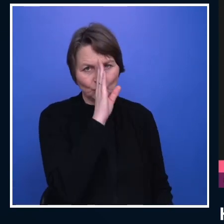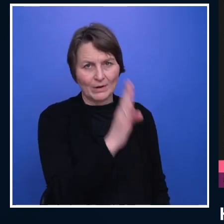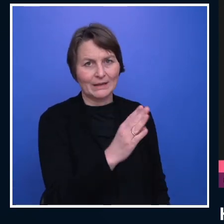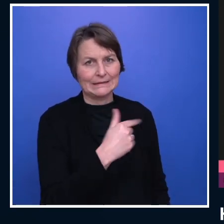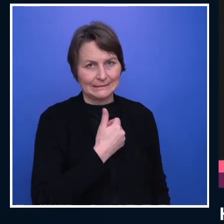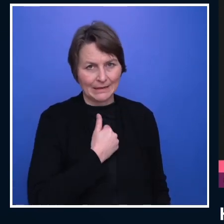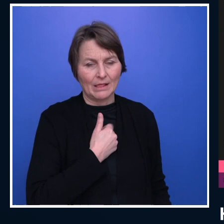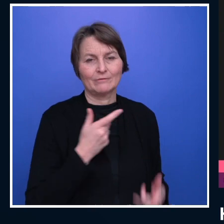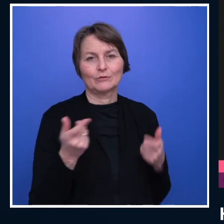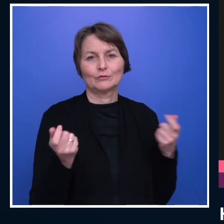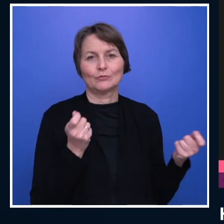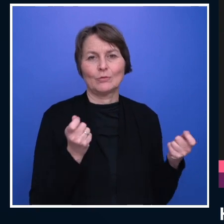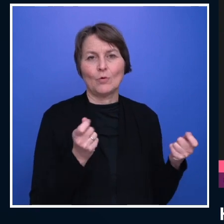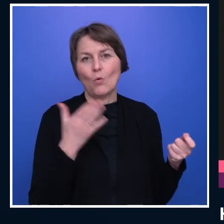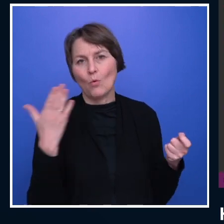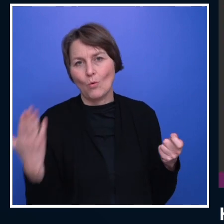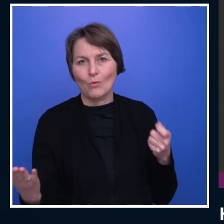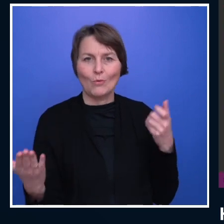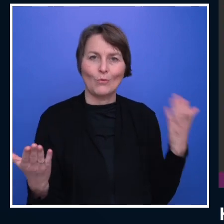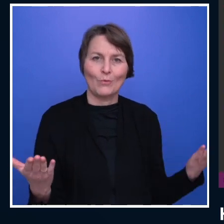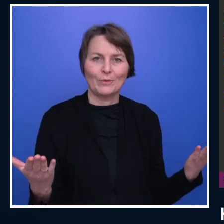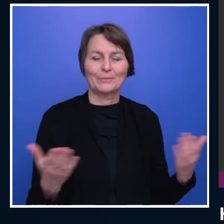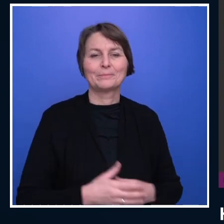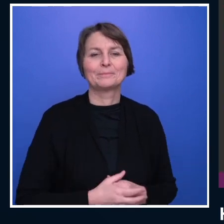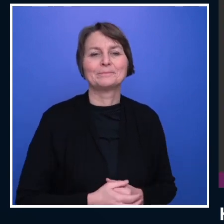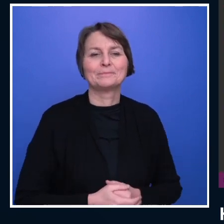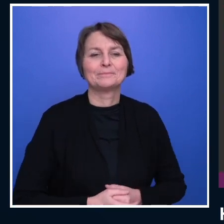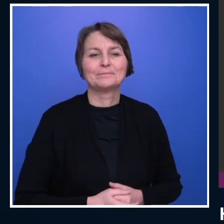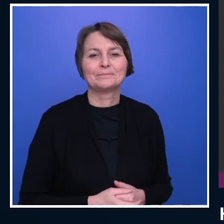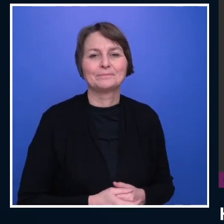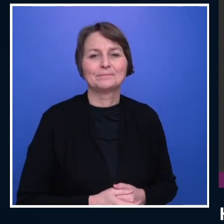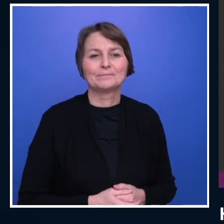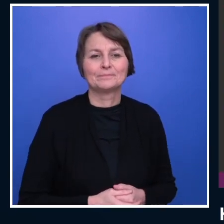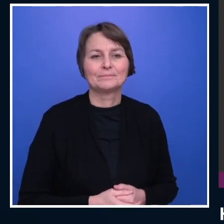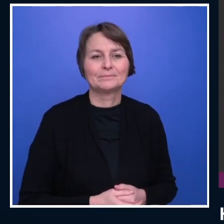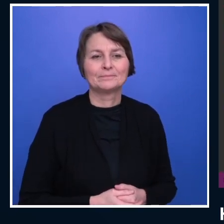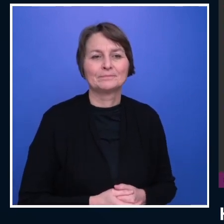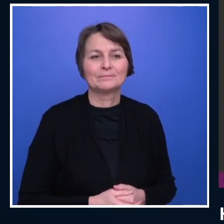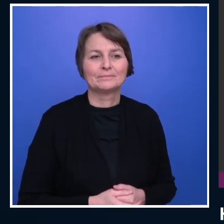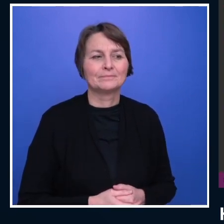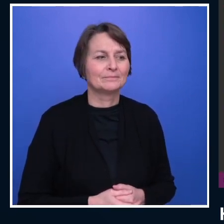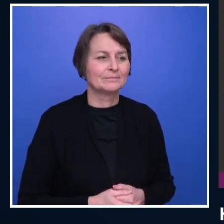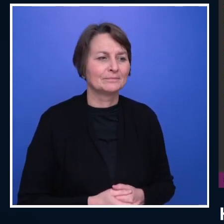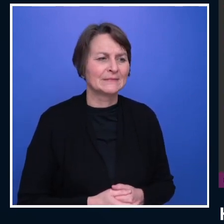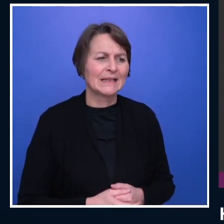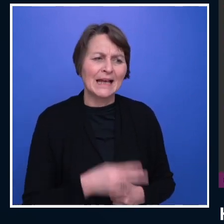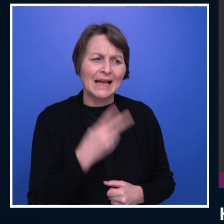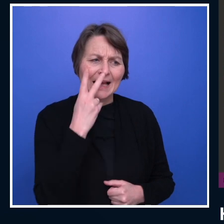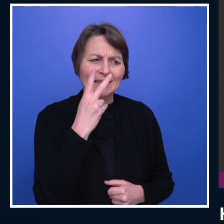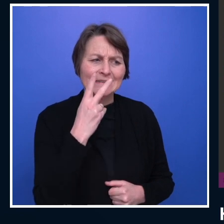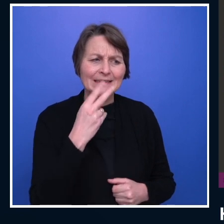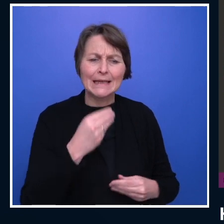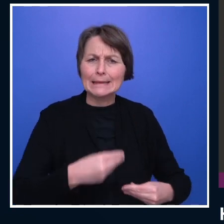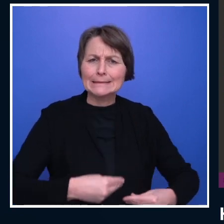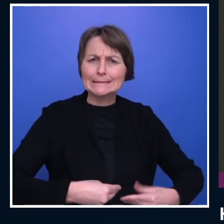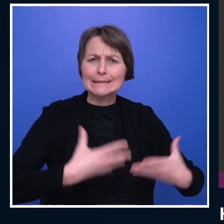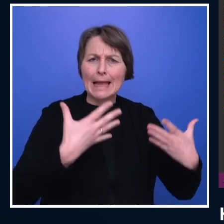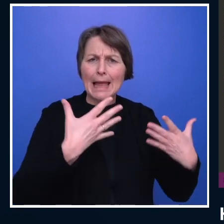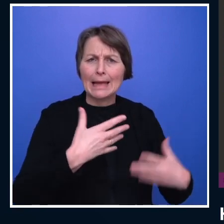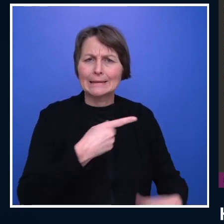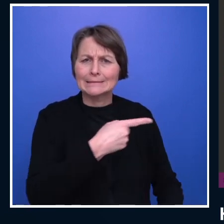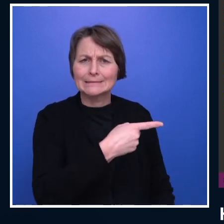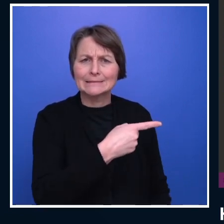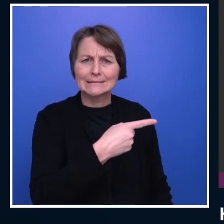have choice. So Alex in the chat is asking, what app service plan do I use? I'm using the standard Linux